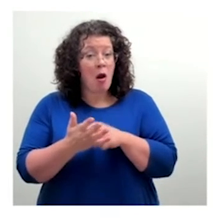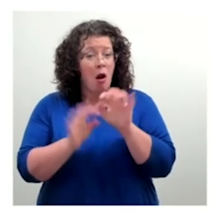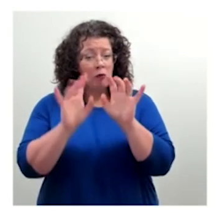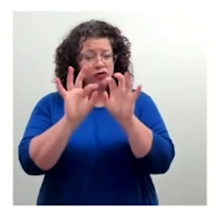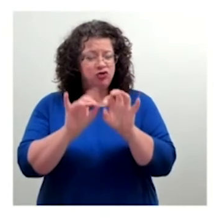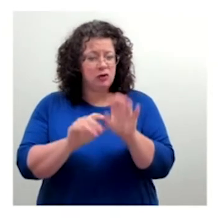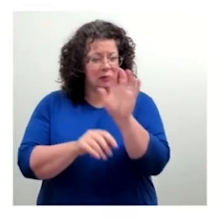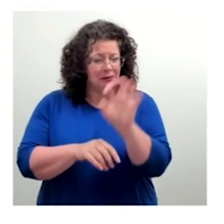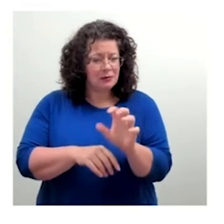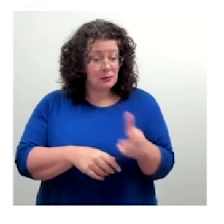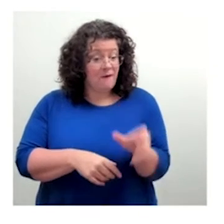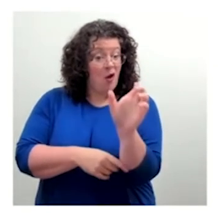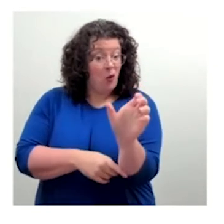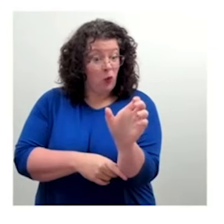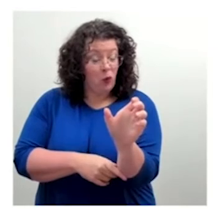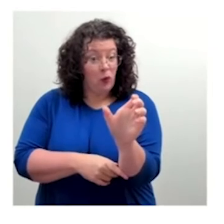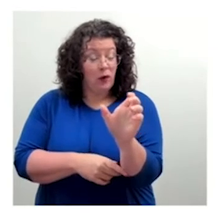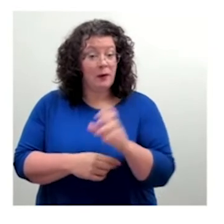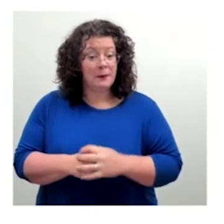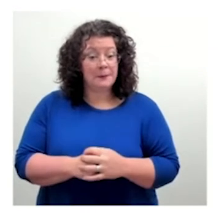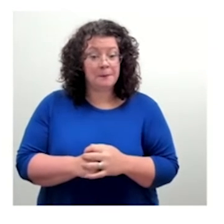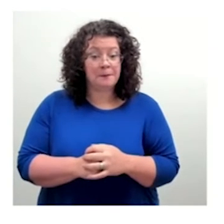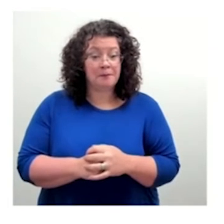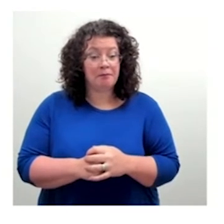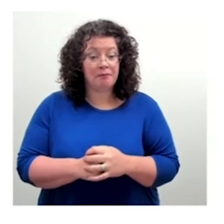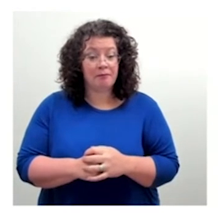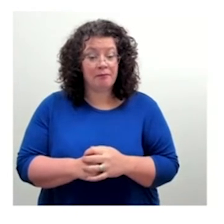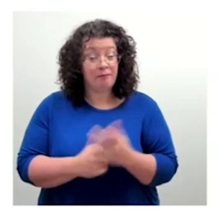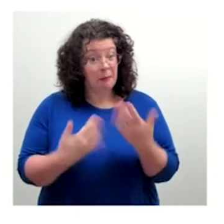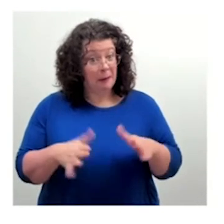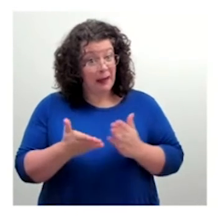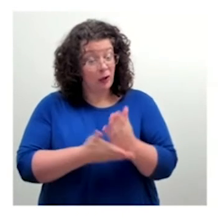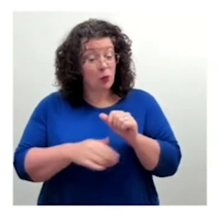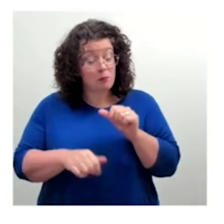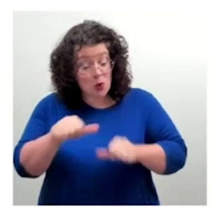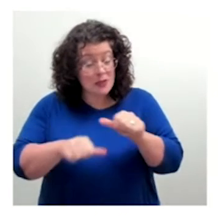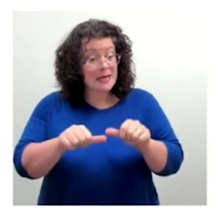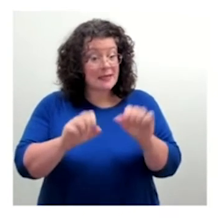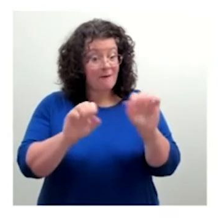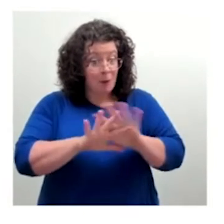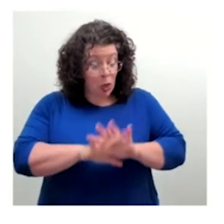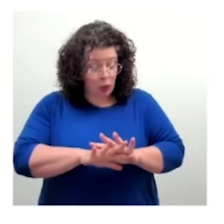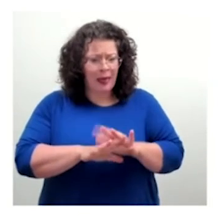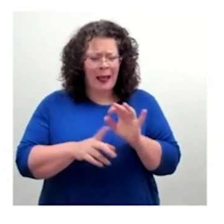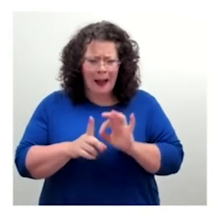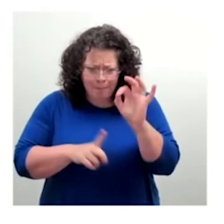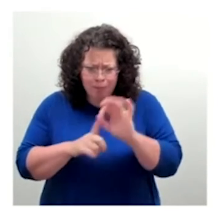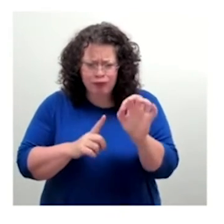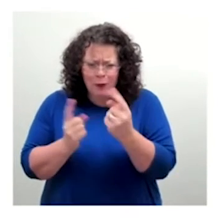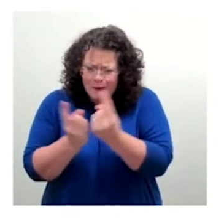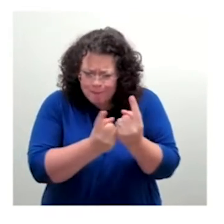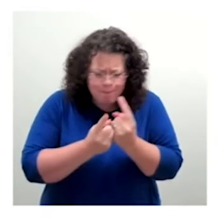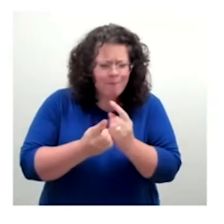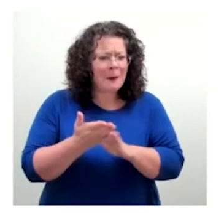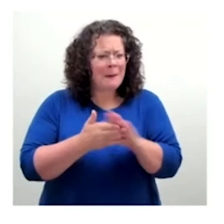improving the features so that they're visible through the blur, and then looking at it, how does it look without the blur? You know, you come to a better position, you